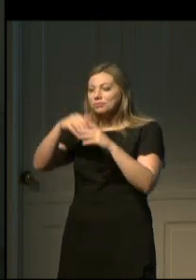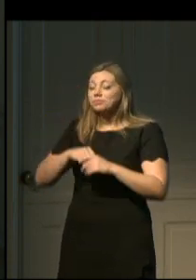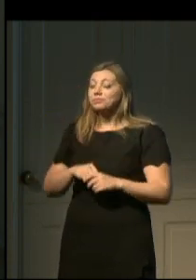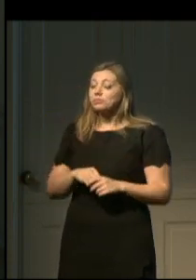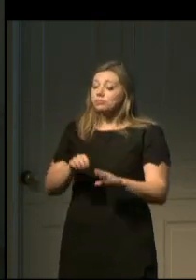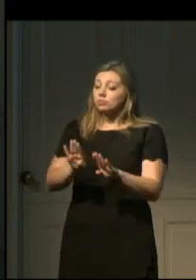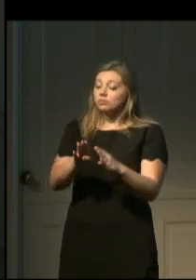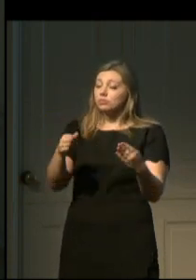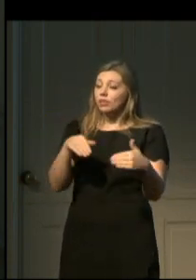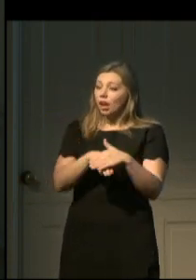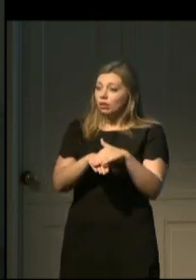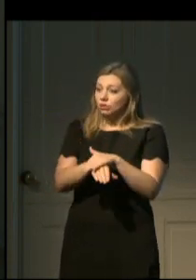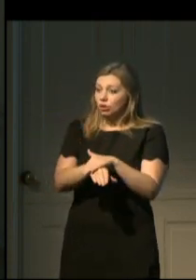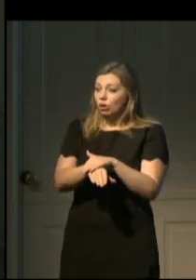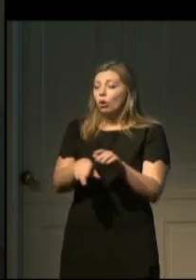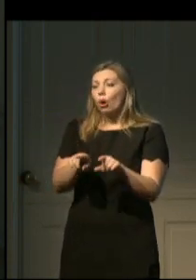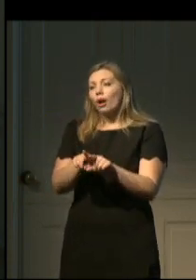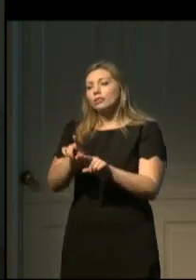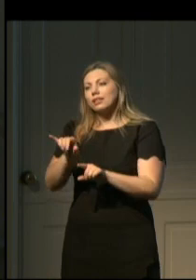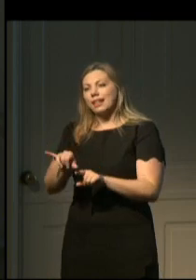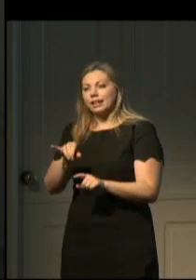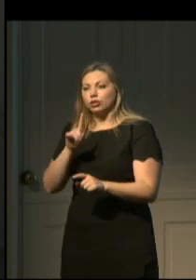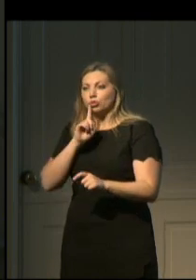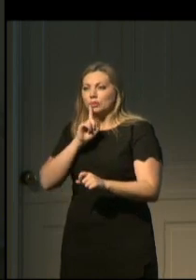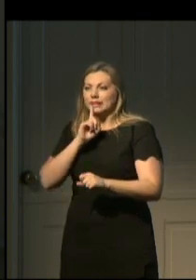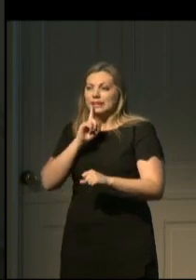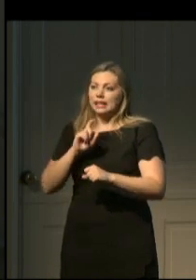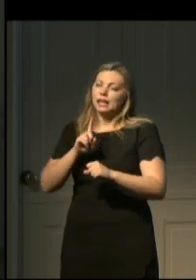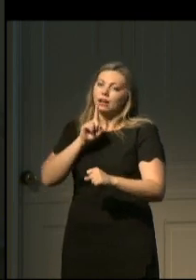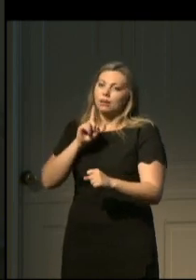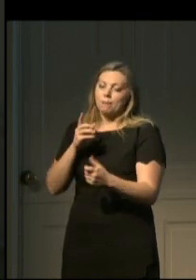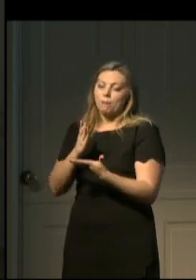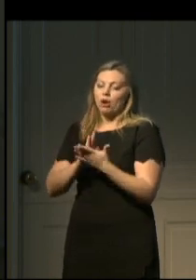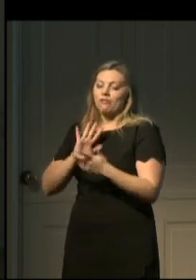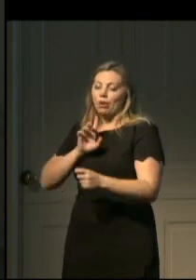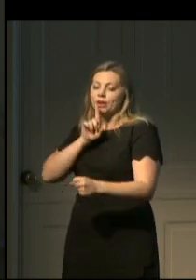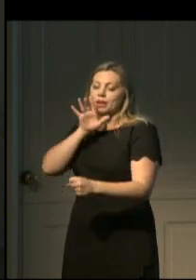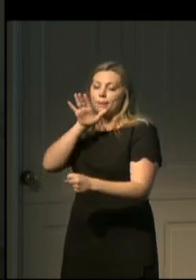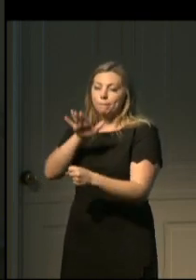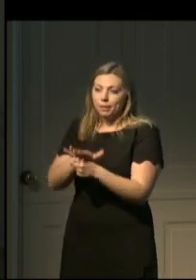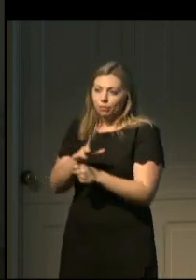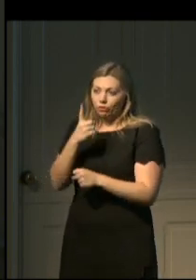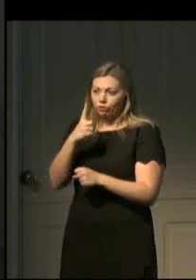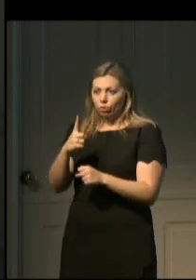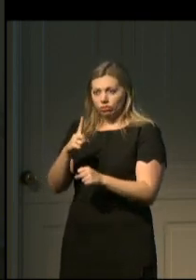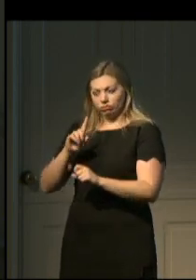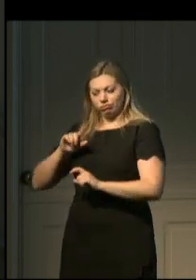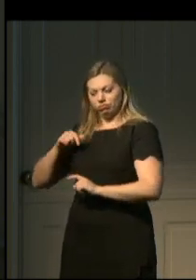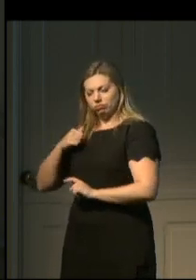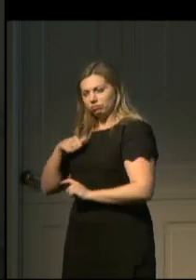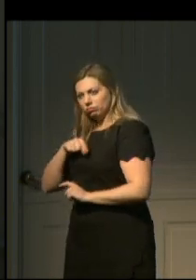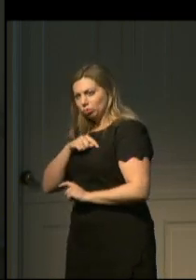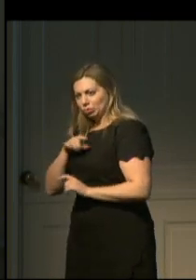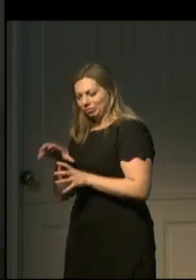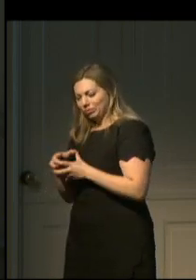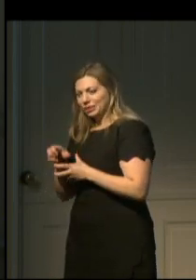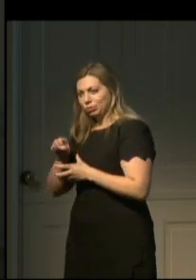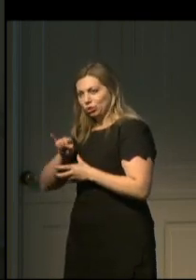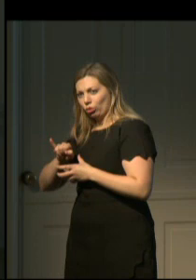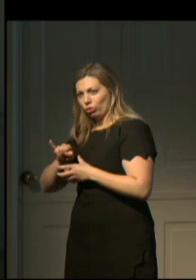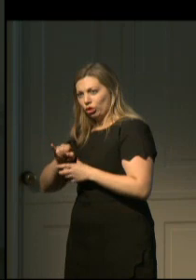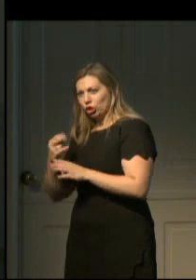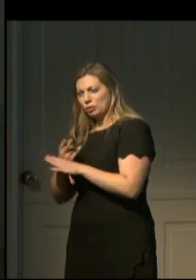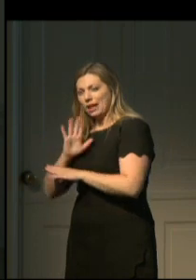also a foundational step in our commitment as an institution to make good on our strategic plan's